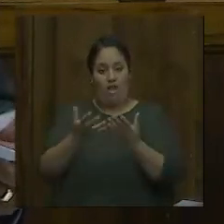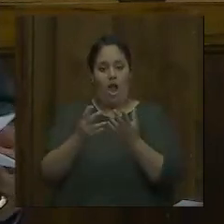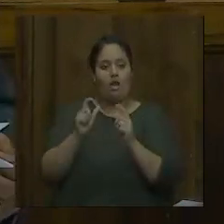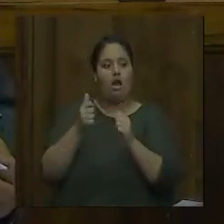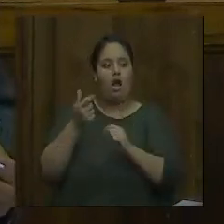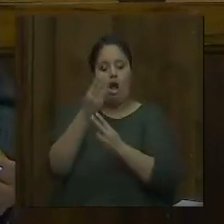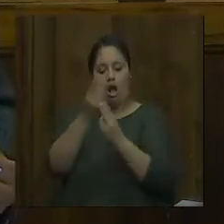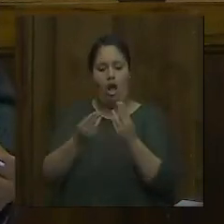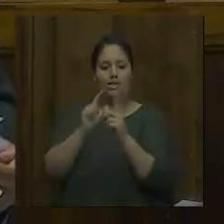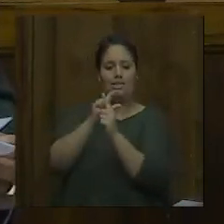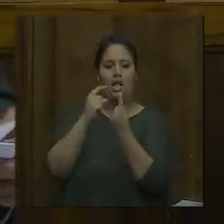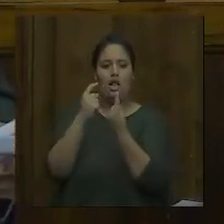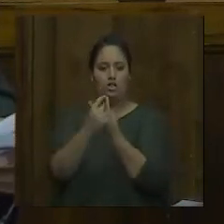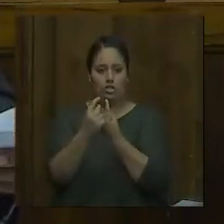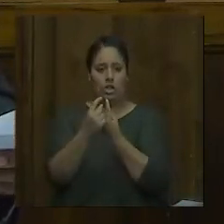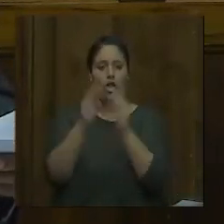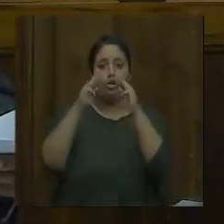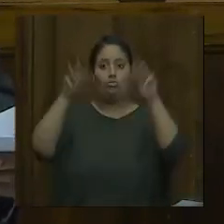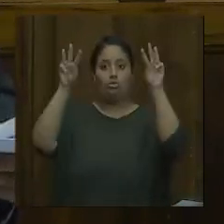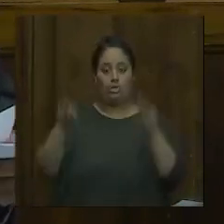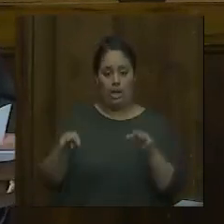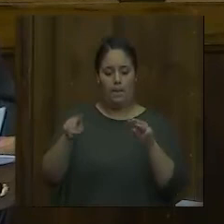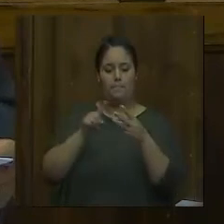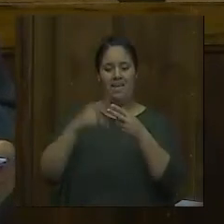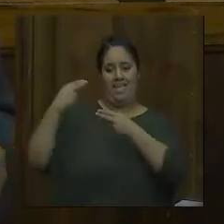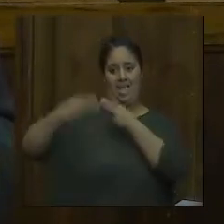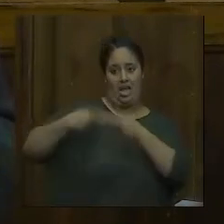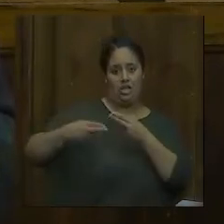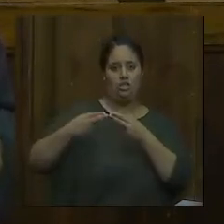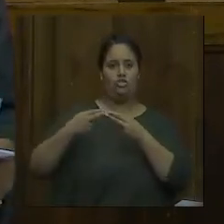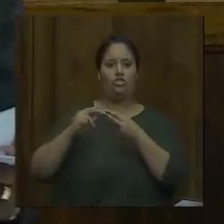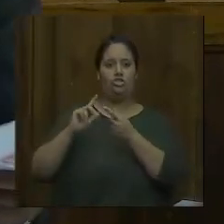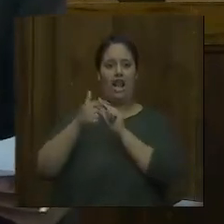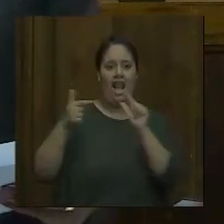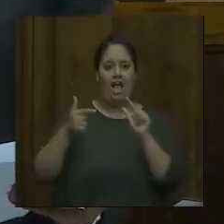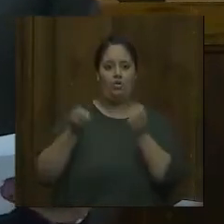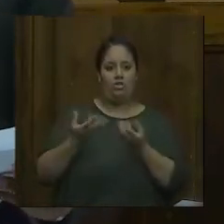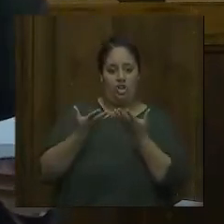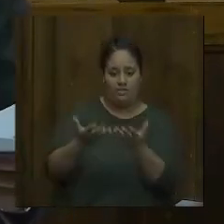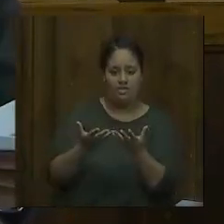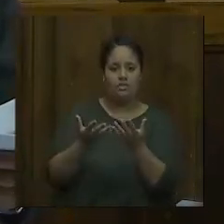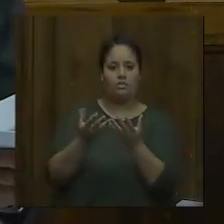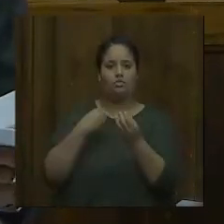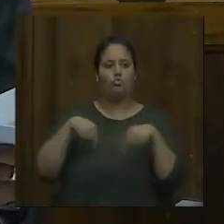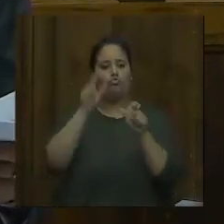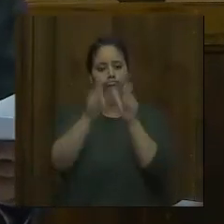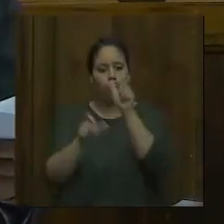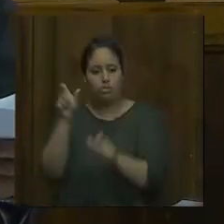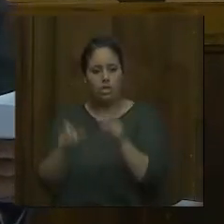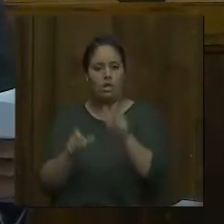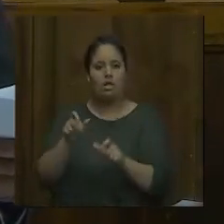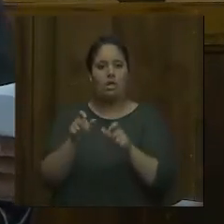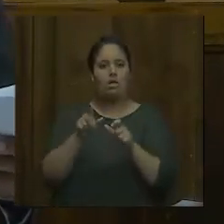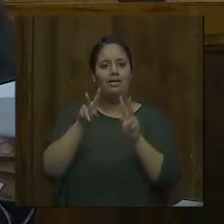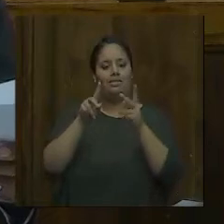and culture, museums, heritage, language-related services to residents through its